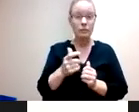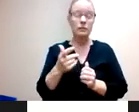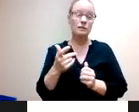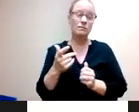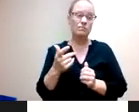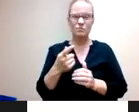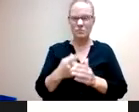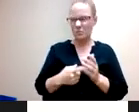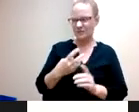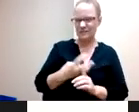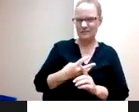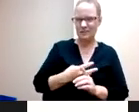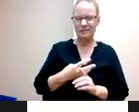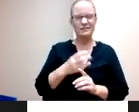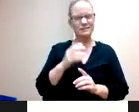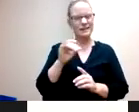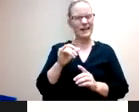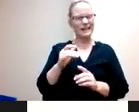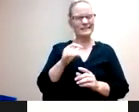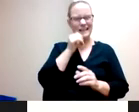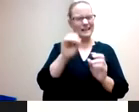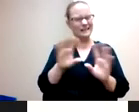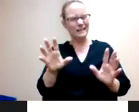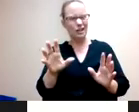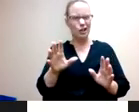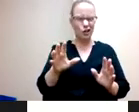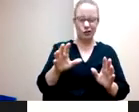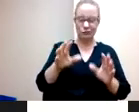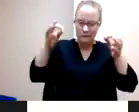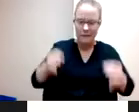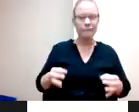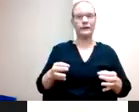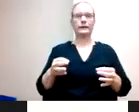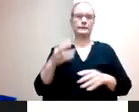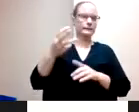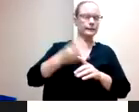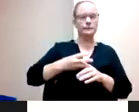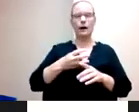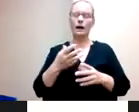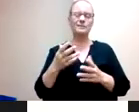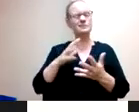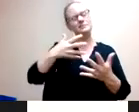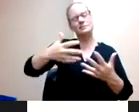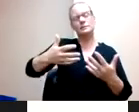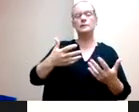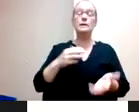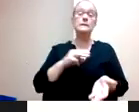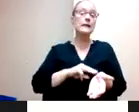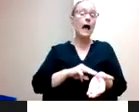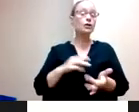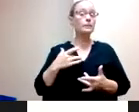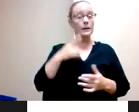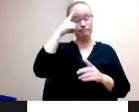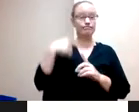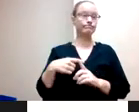what 6 months? That's the gray area. And doctors are very optimistic that we, studies have